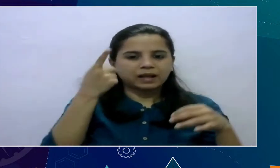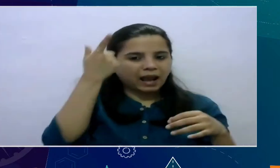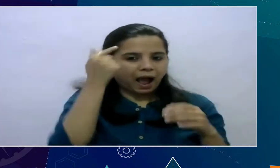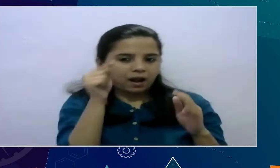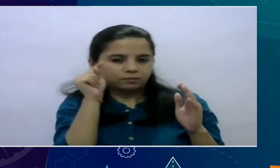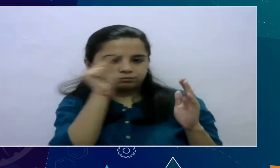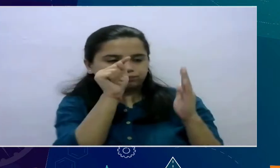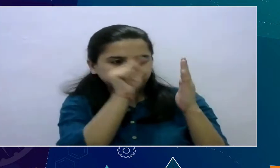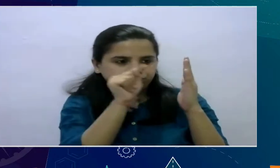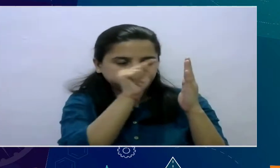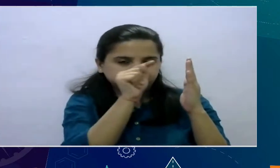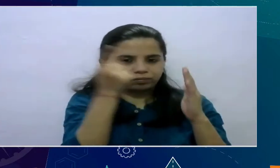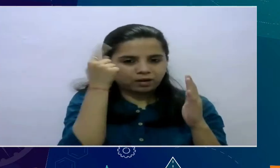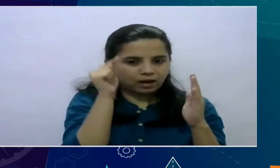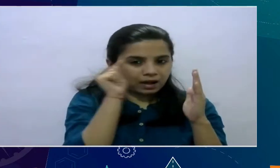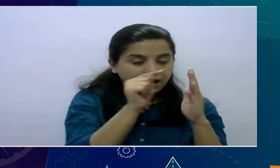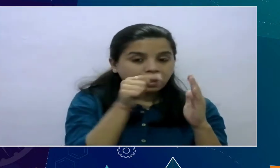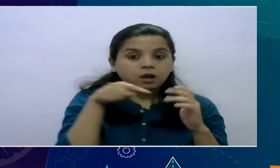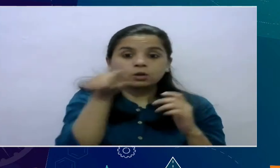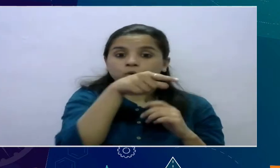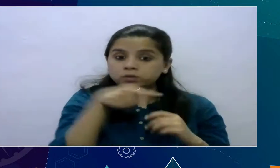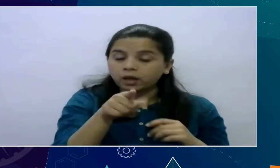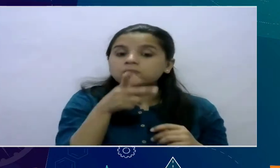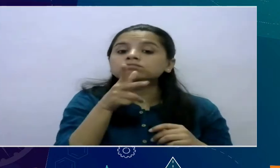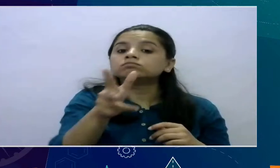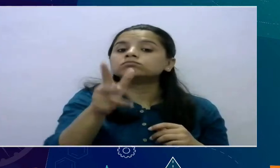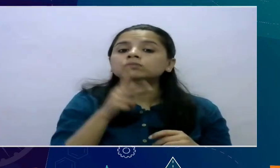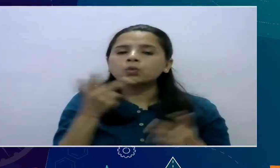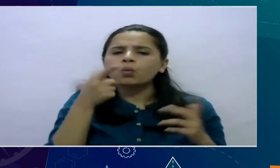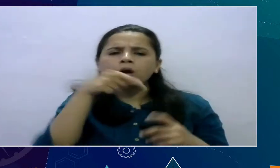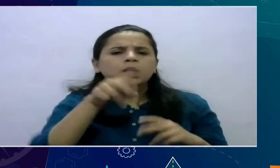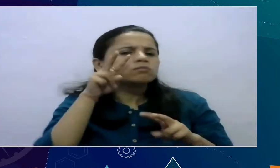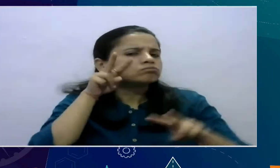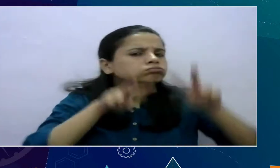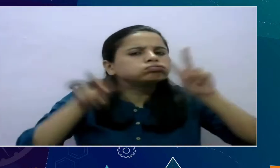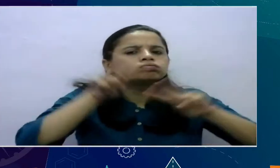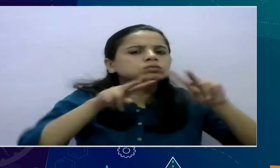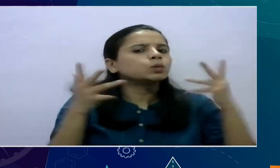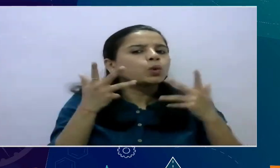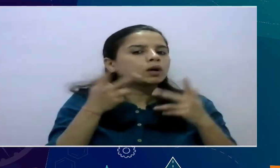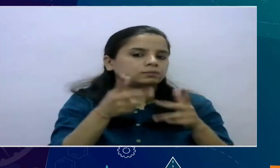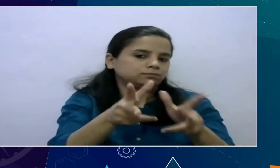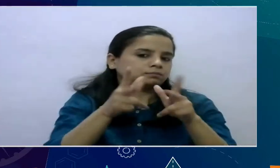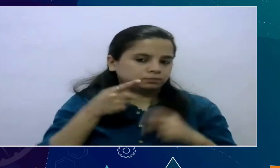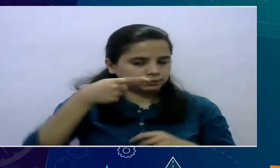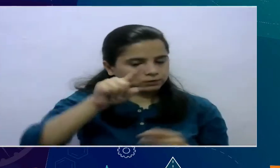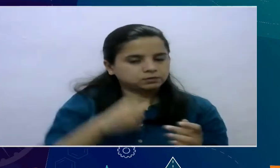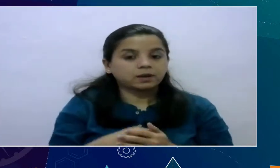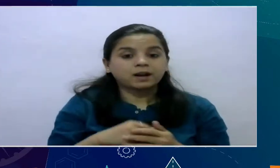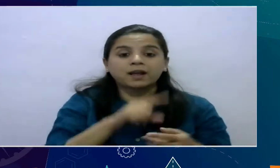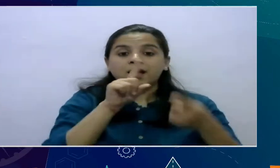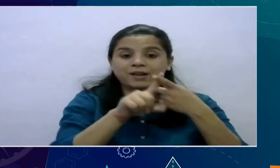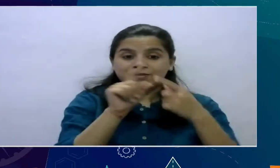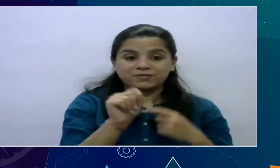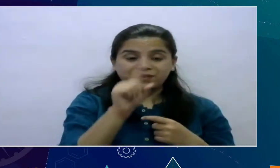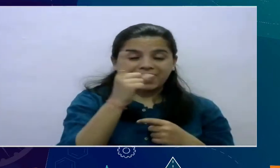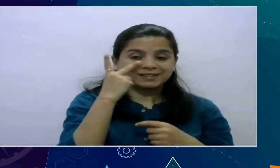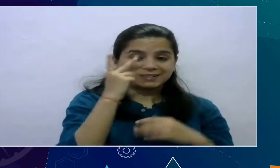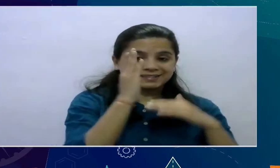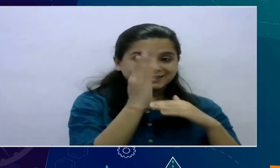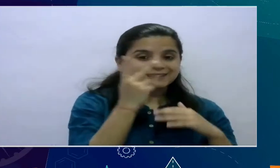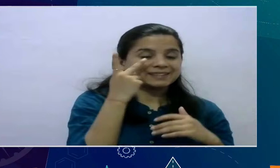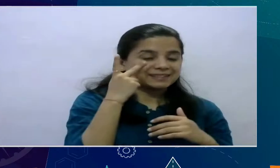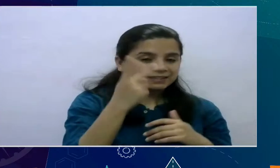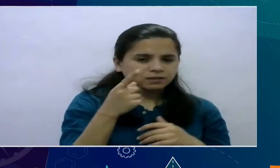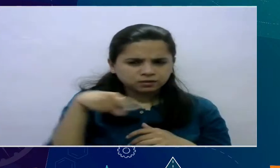it. Now you have to tell me, what do you observe? The first thing,